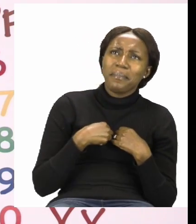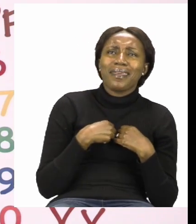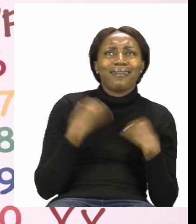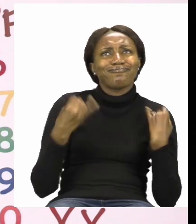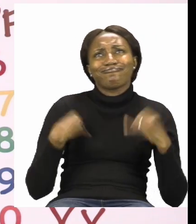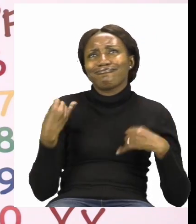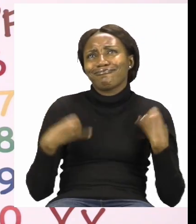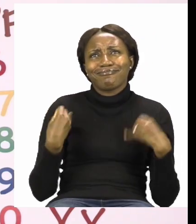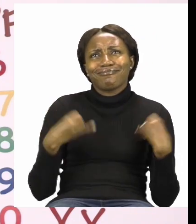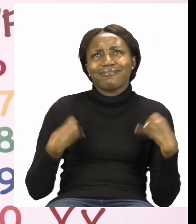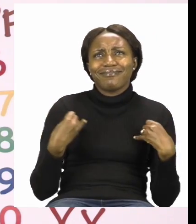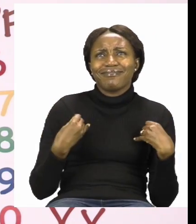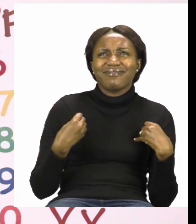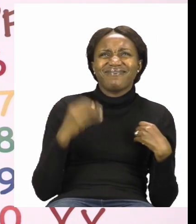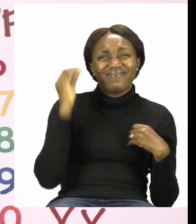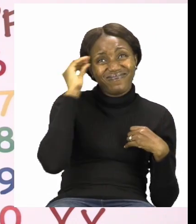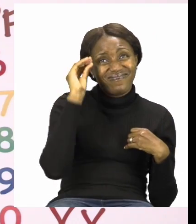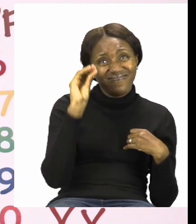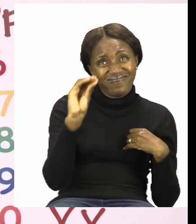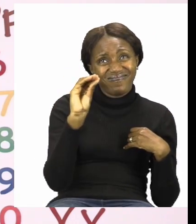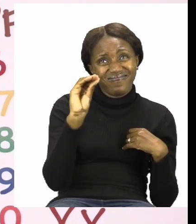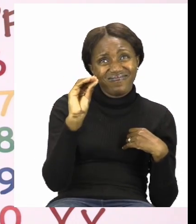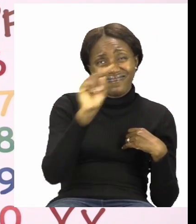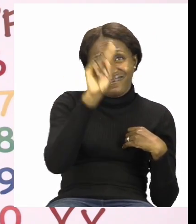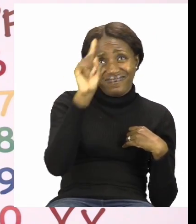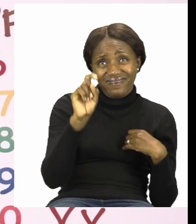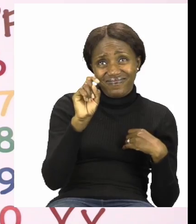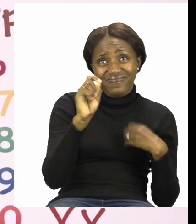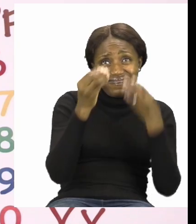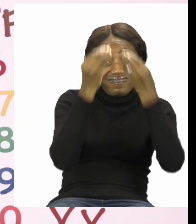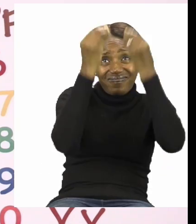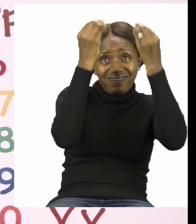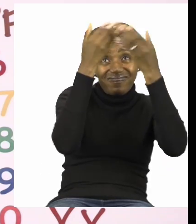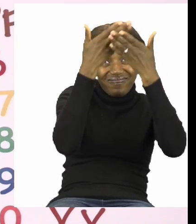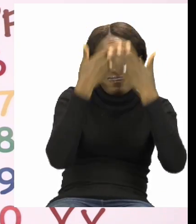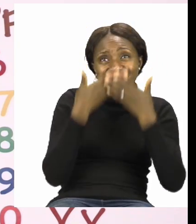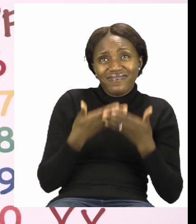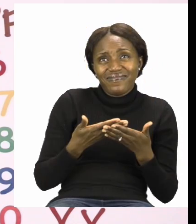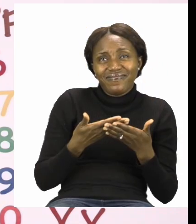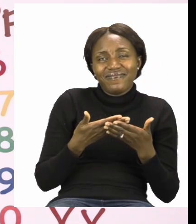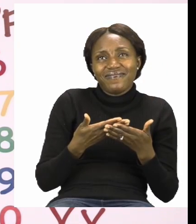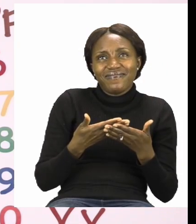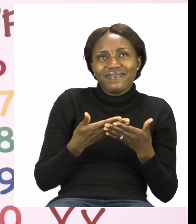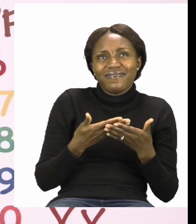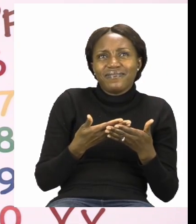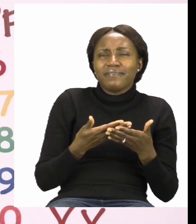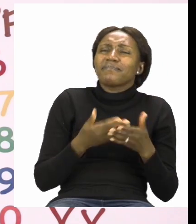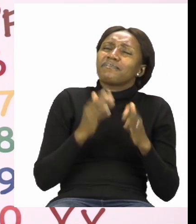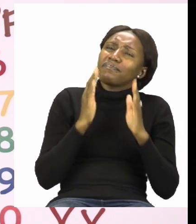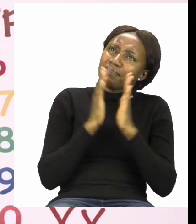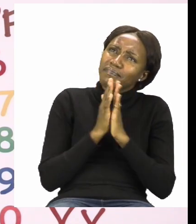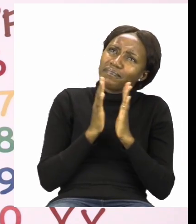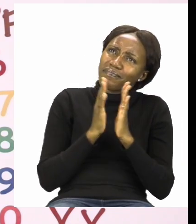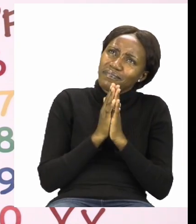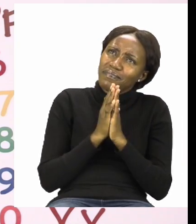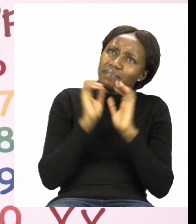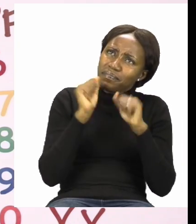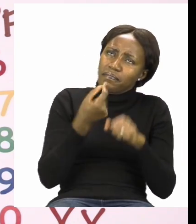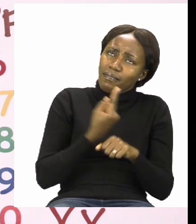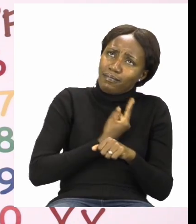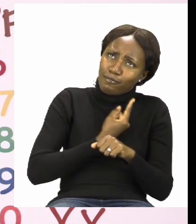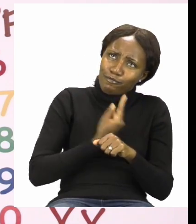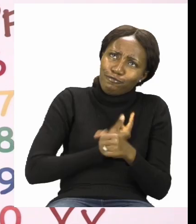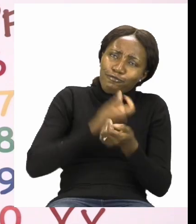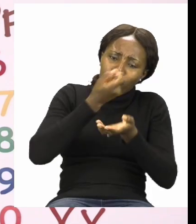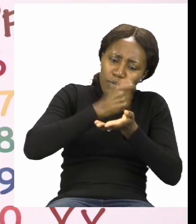So, if you're not sure about something, you can always ask an adult to help you. But make sure that you finish all